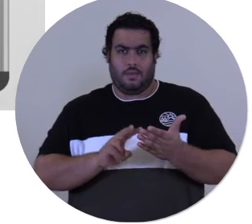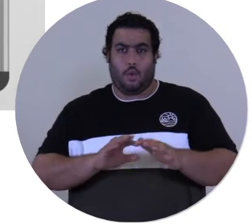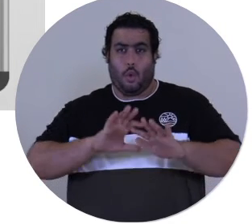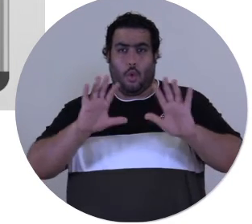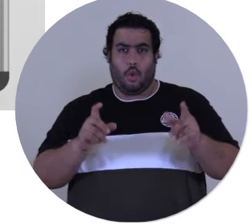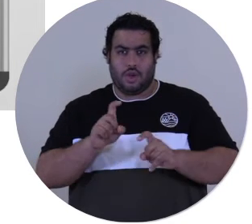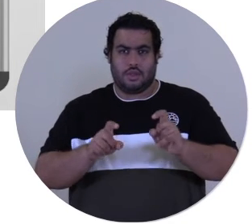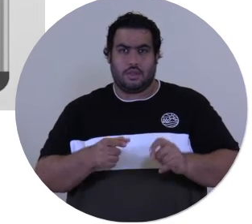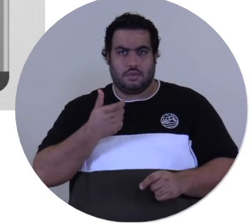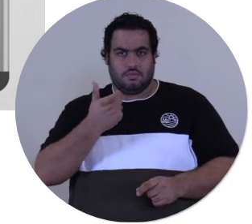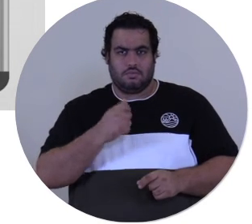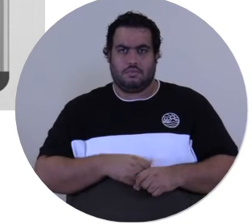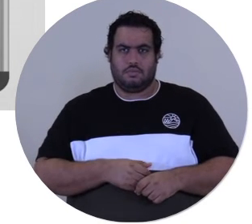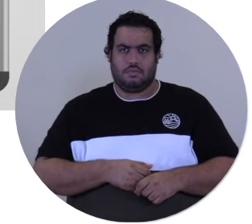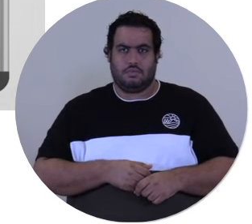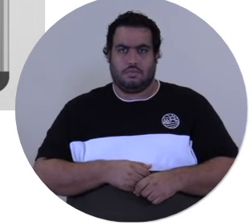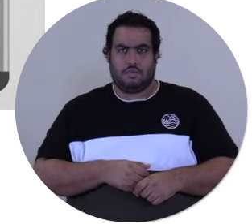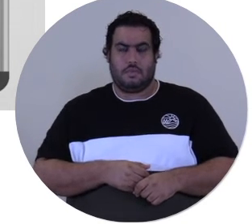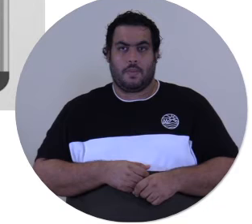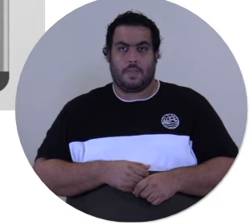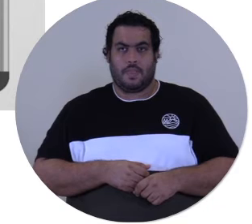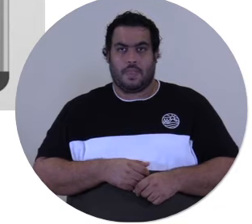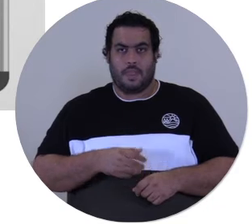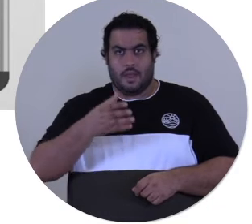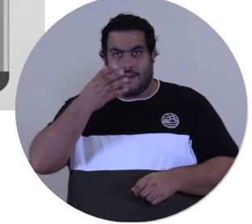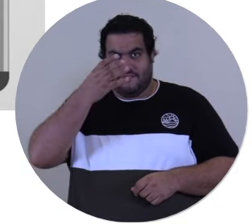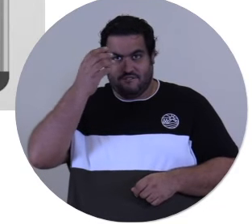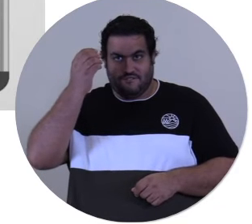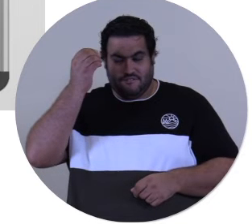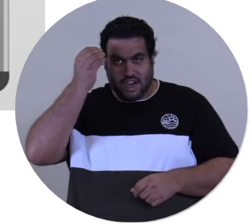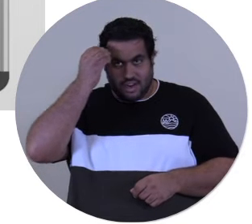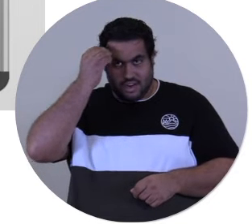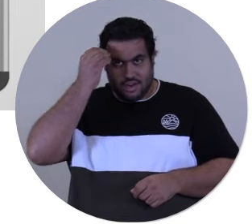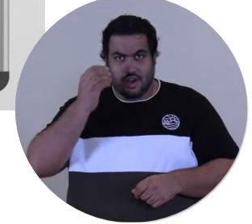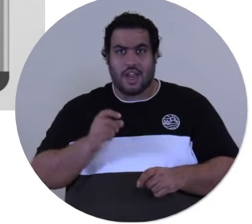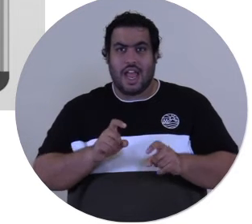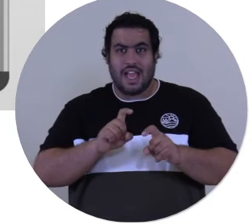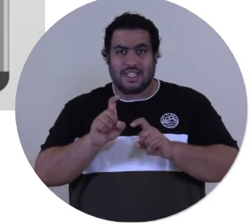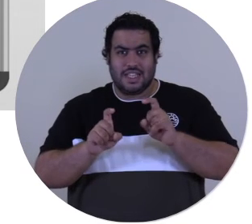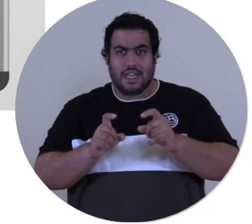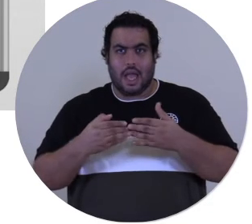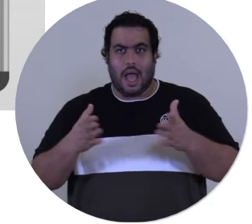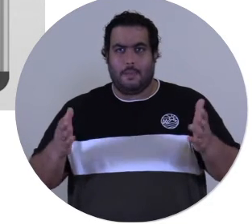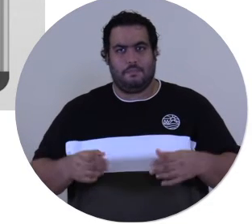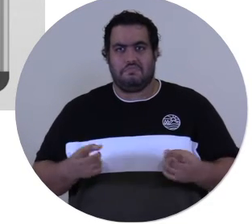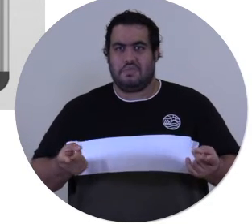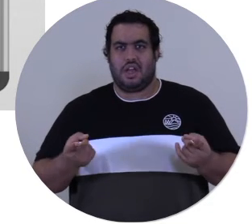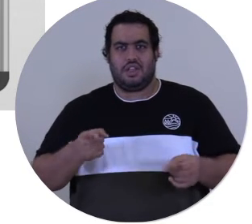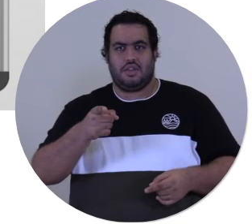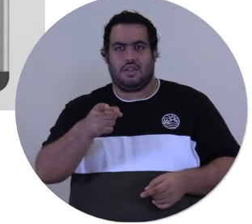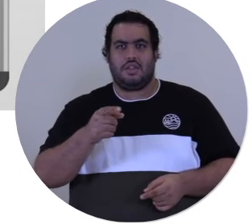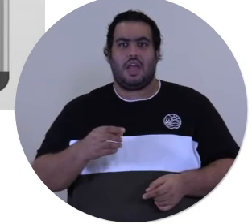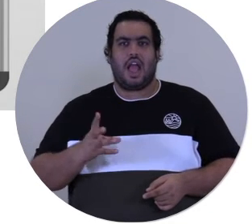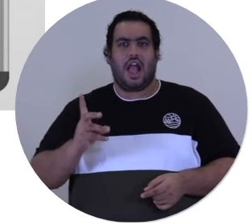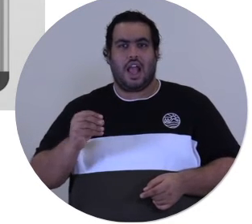questions carefully, and remember, the questions are of general nature, so you can use your own information or